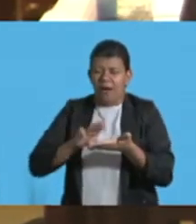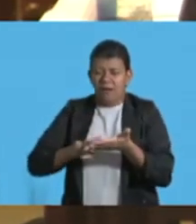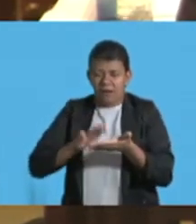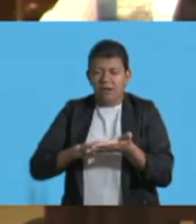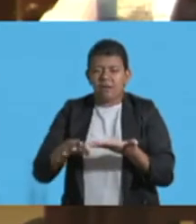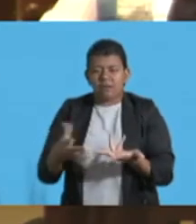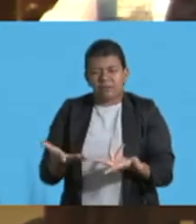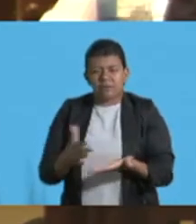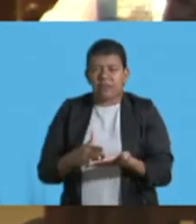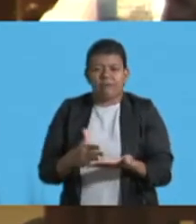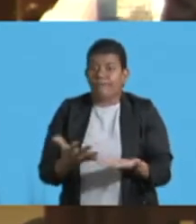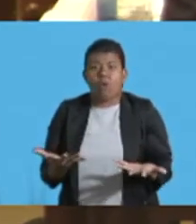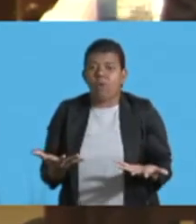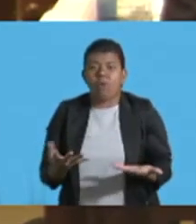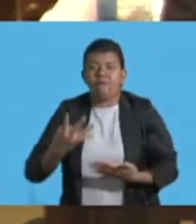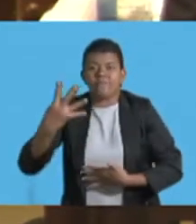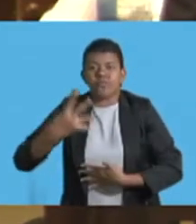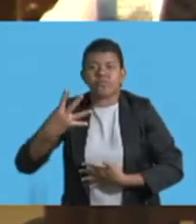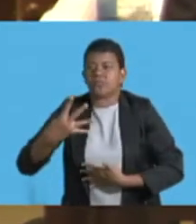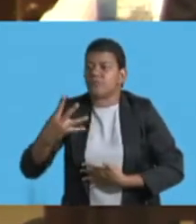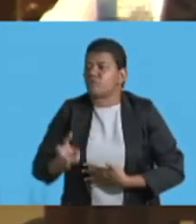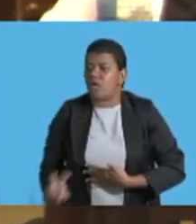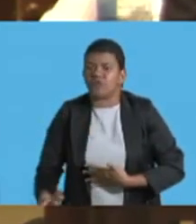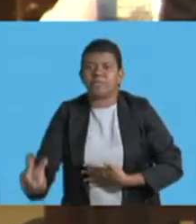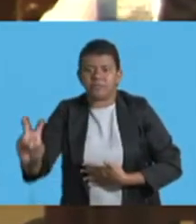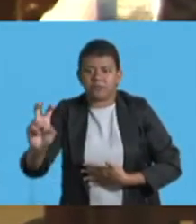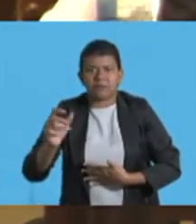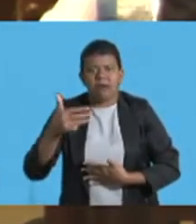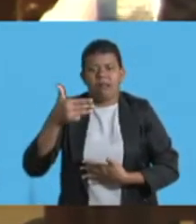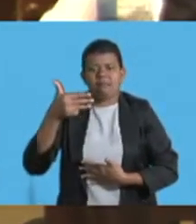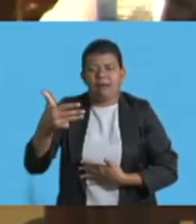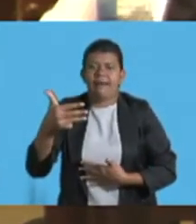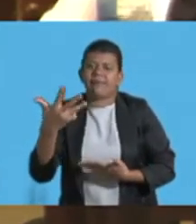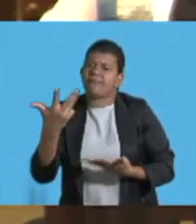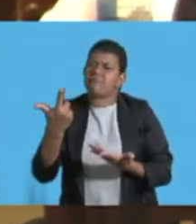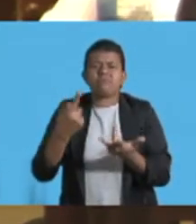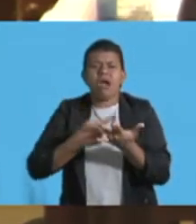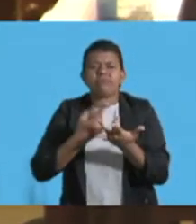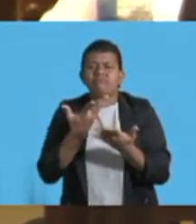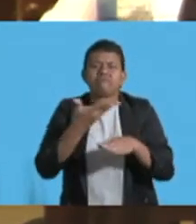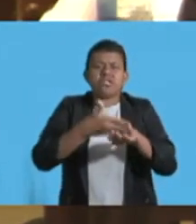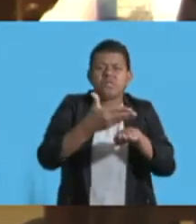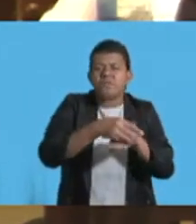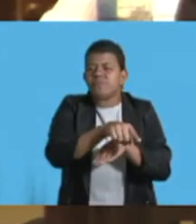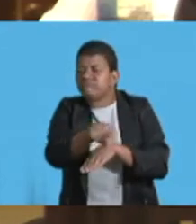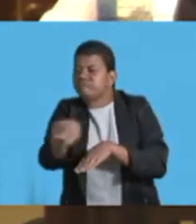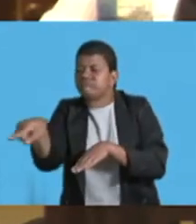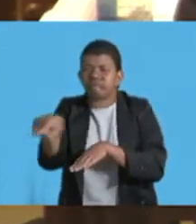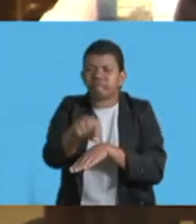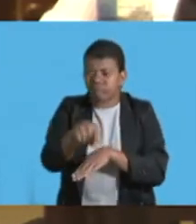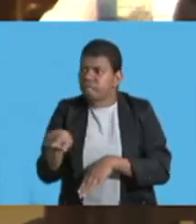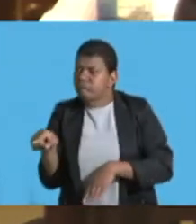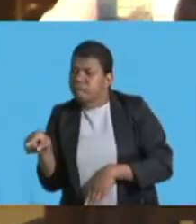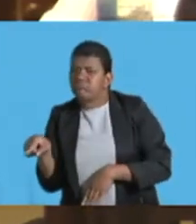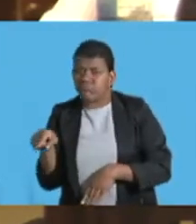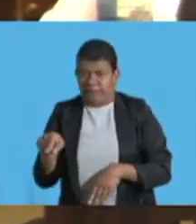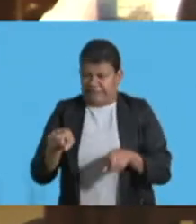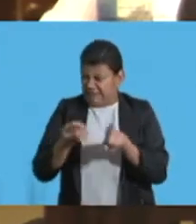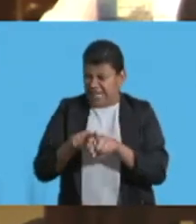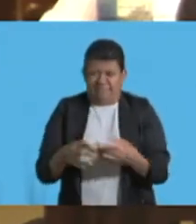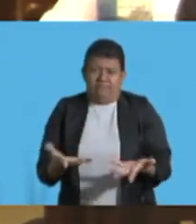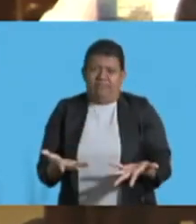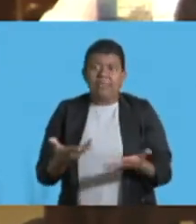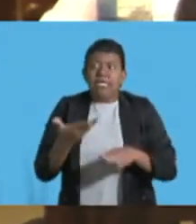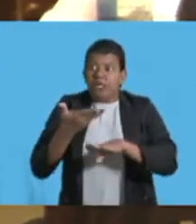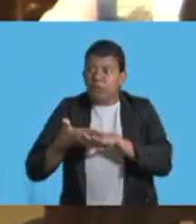to 9 identified uneconomical routes. The vessel operators are engaged through an open